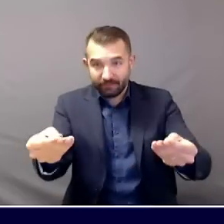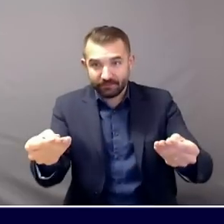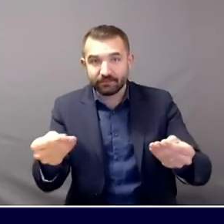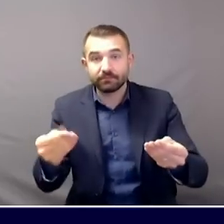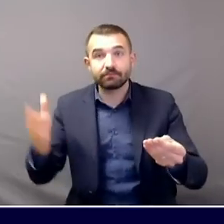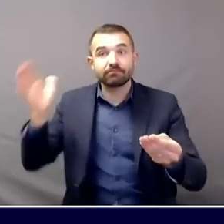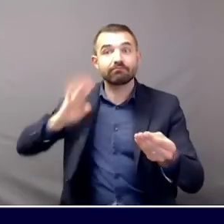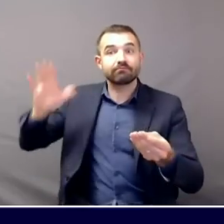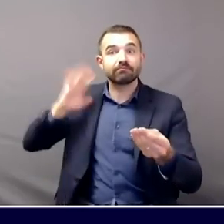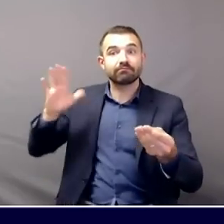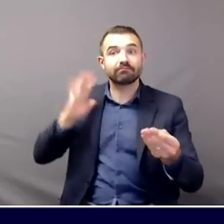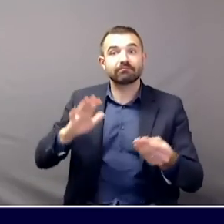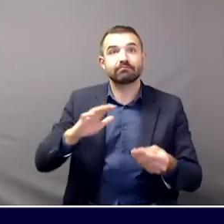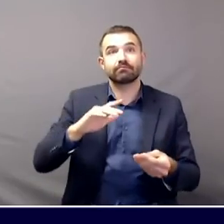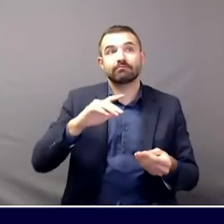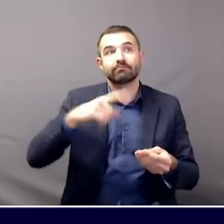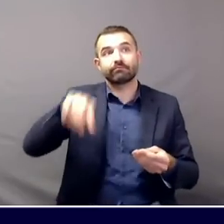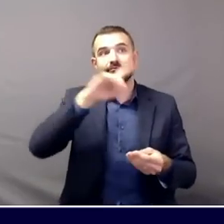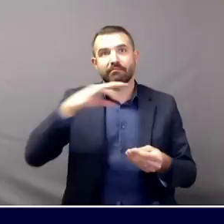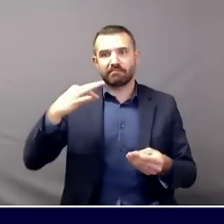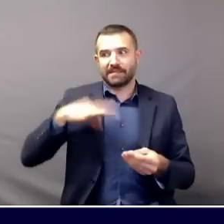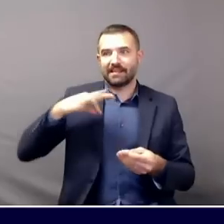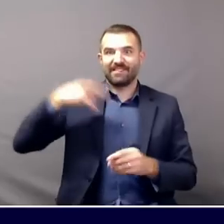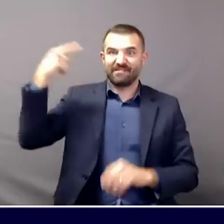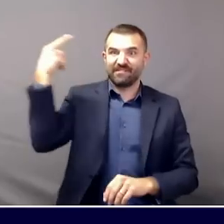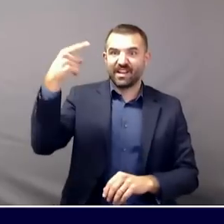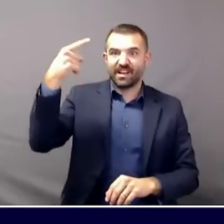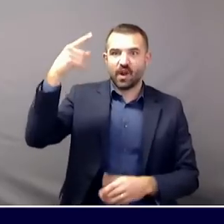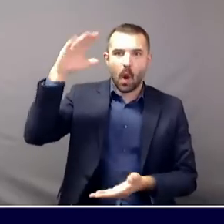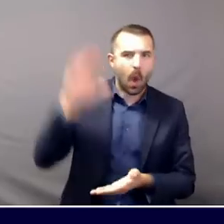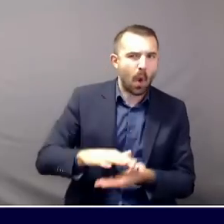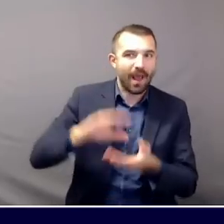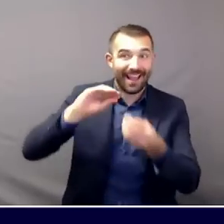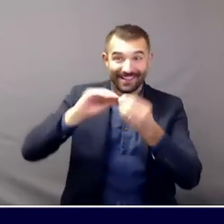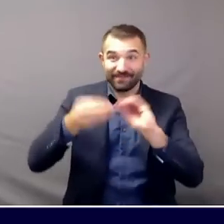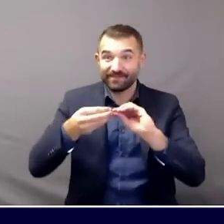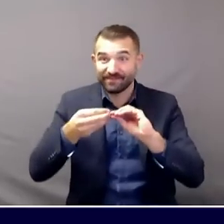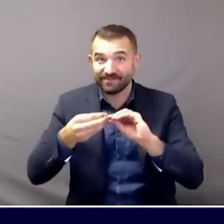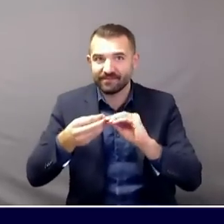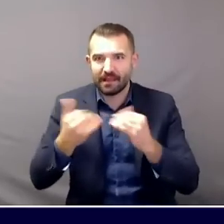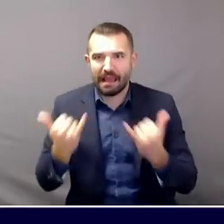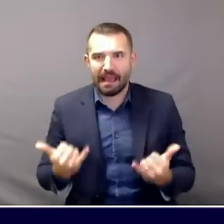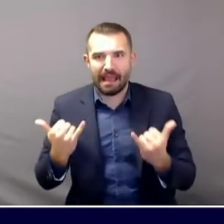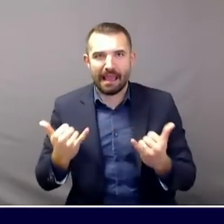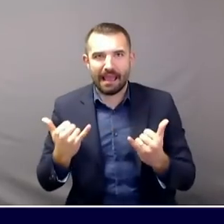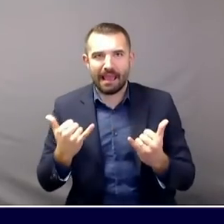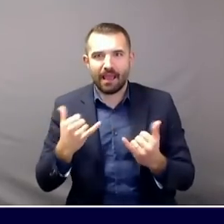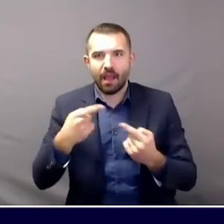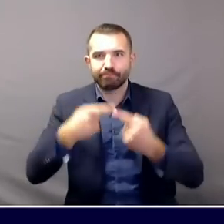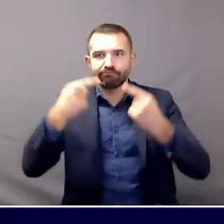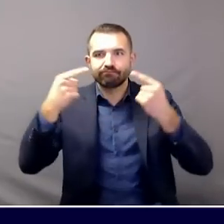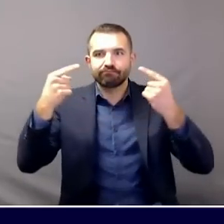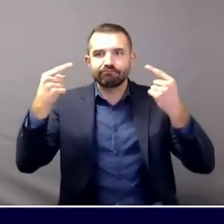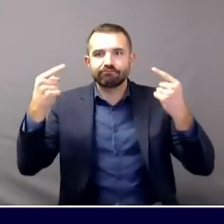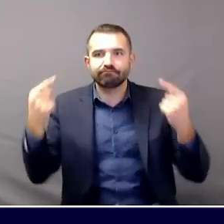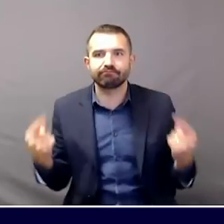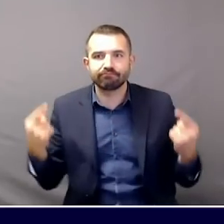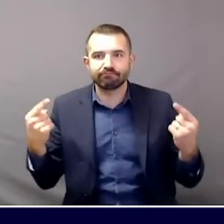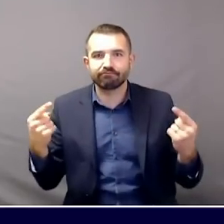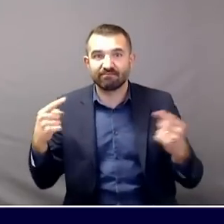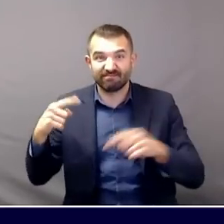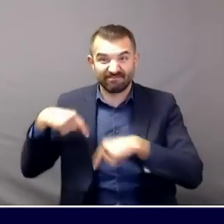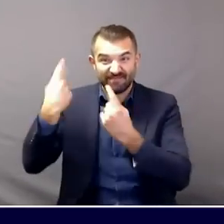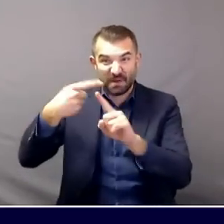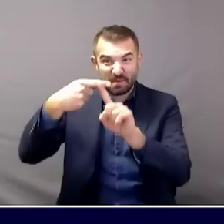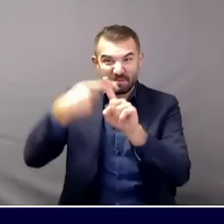marked increase in cases, in hospitalizations, and positivity rates over the last month.